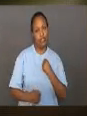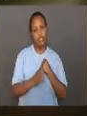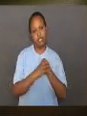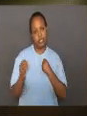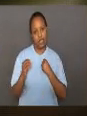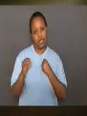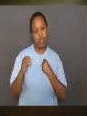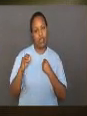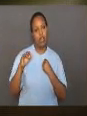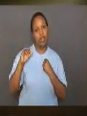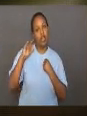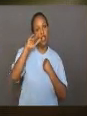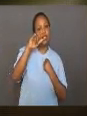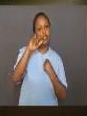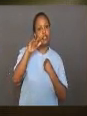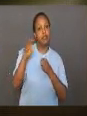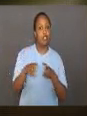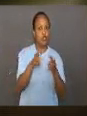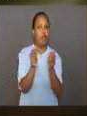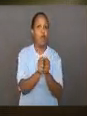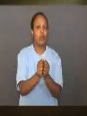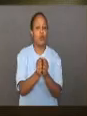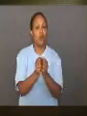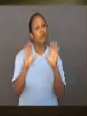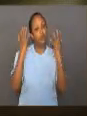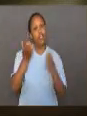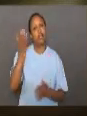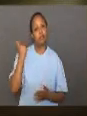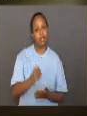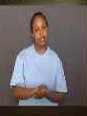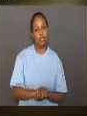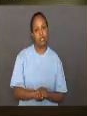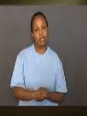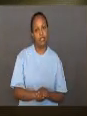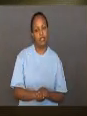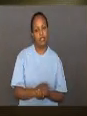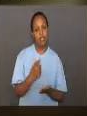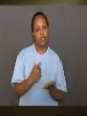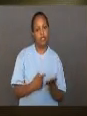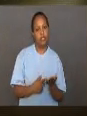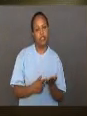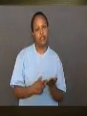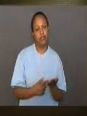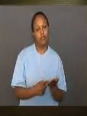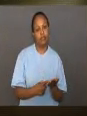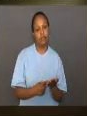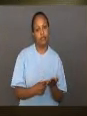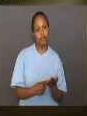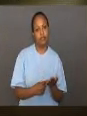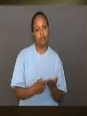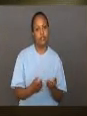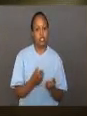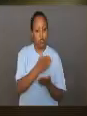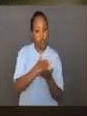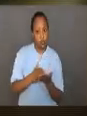the army and air force. The emperor responded by increasing pay and